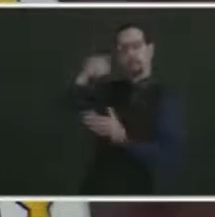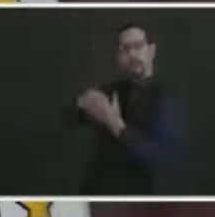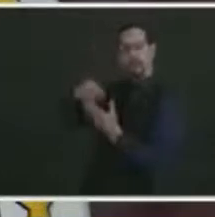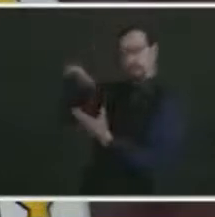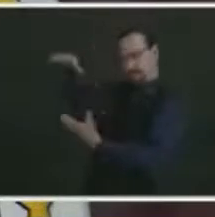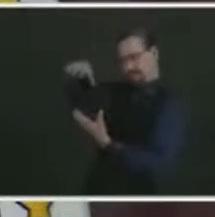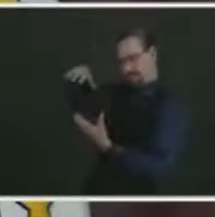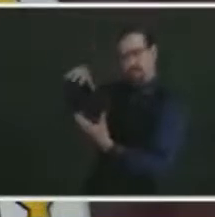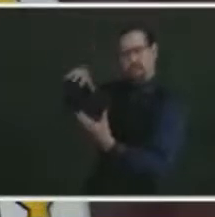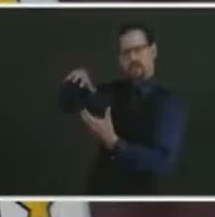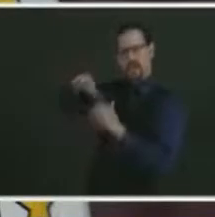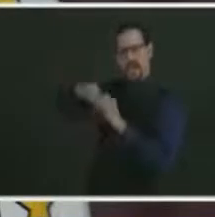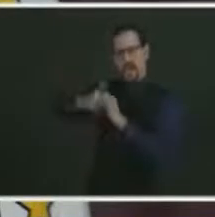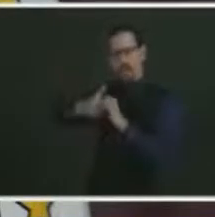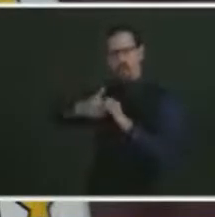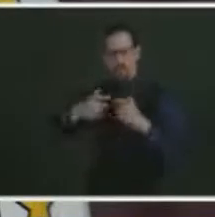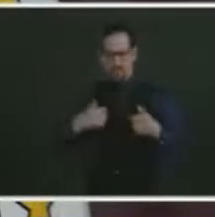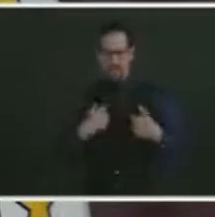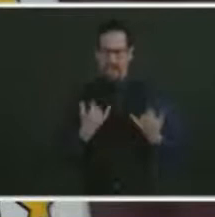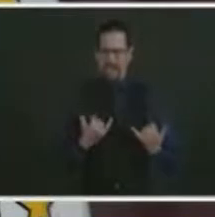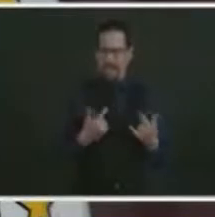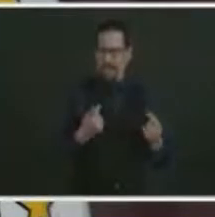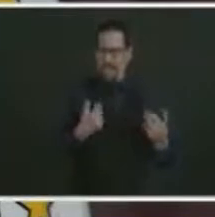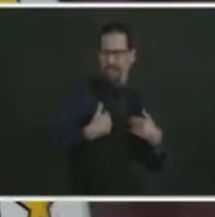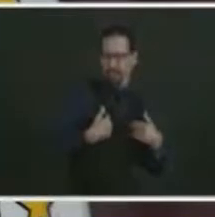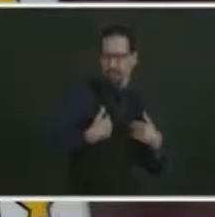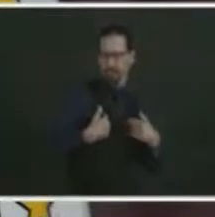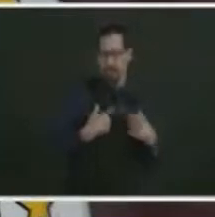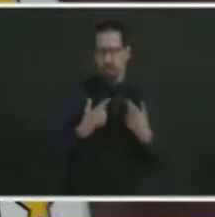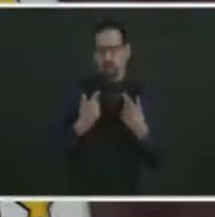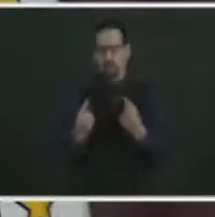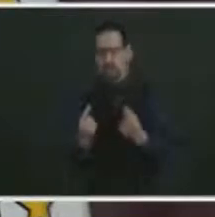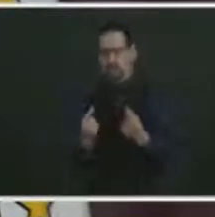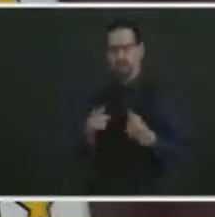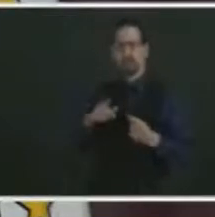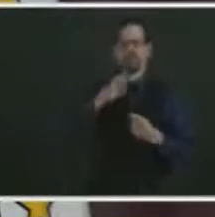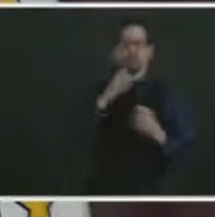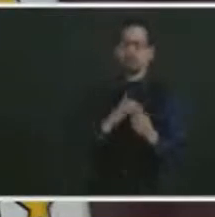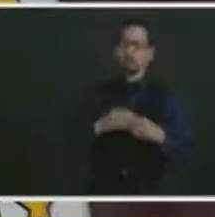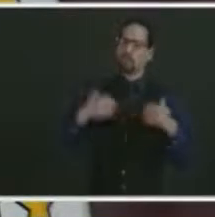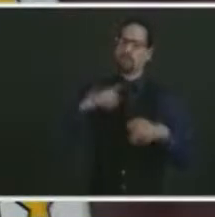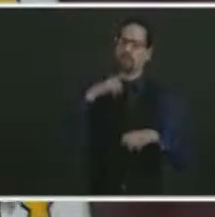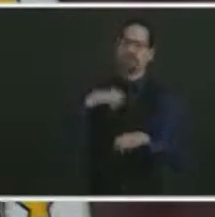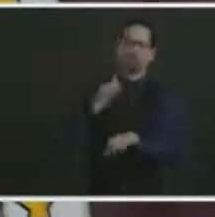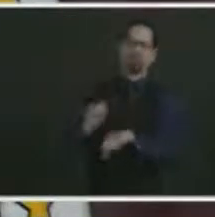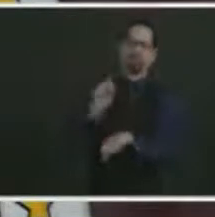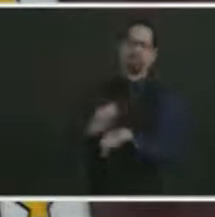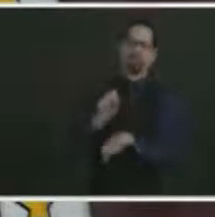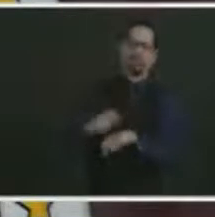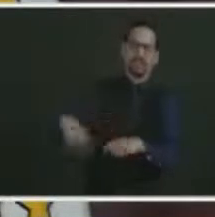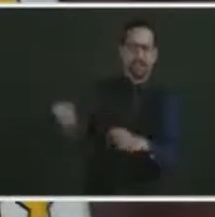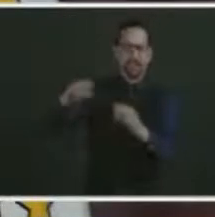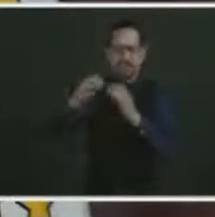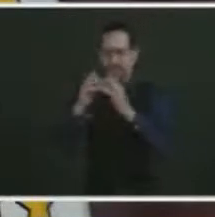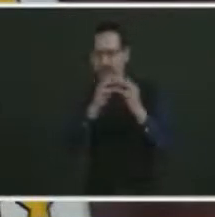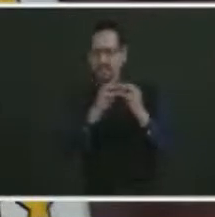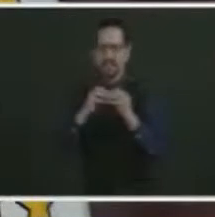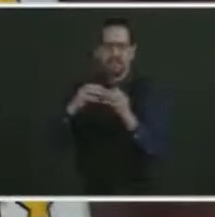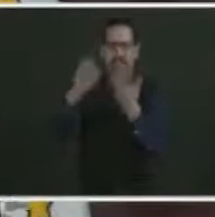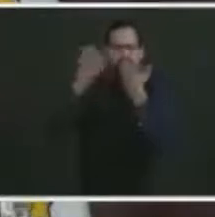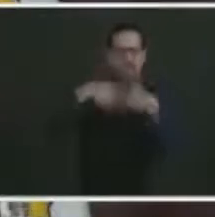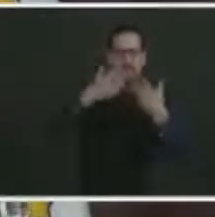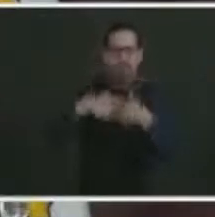be coming in. I'm very pleased to say that after a lot of work, including throughout this weekend,